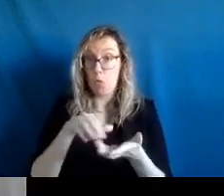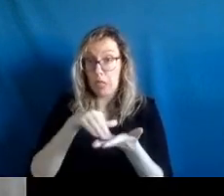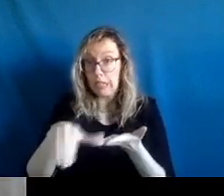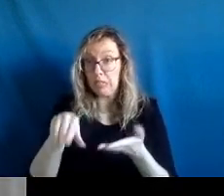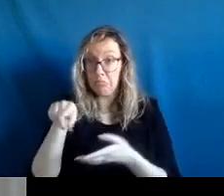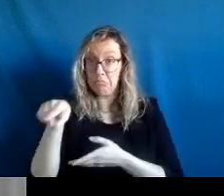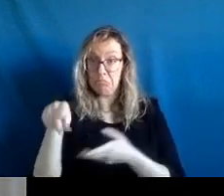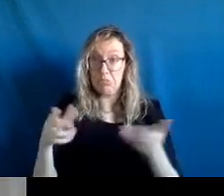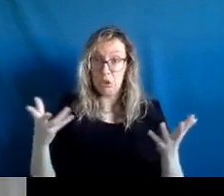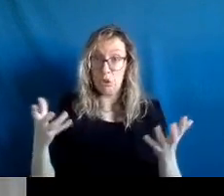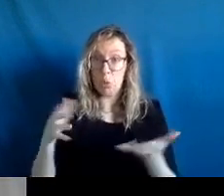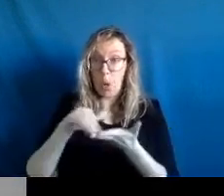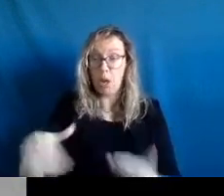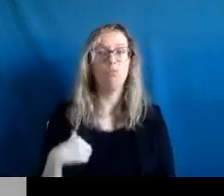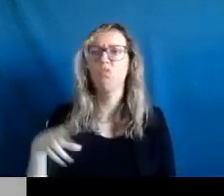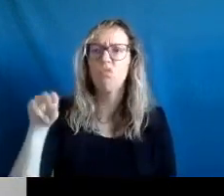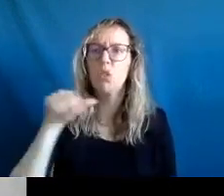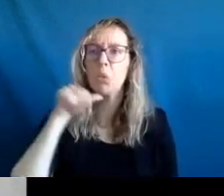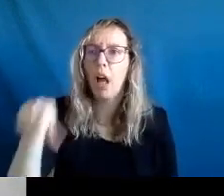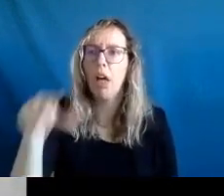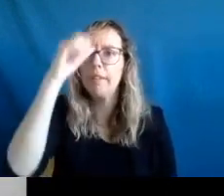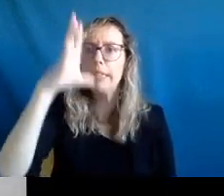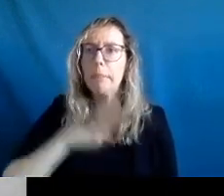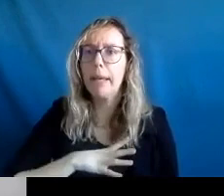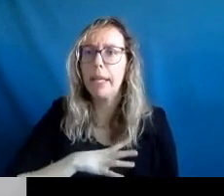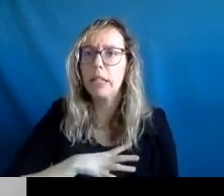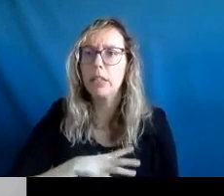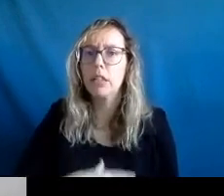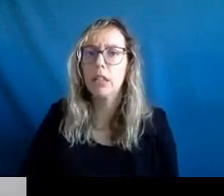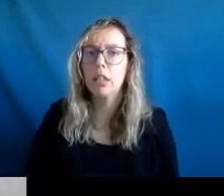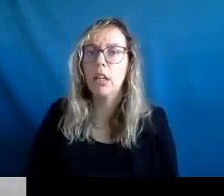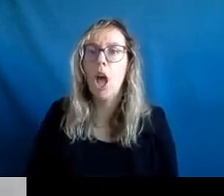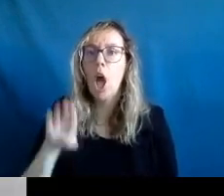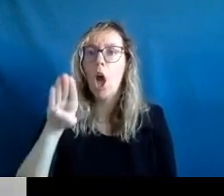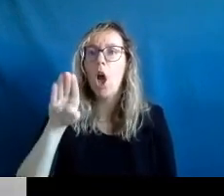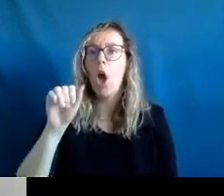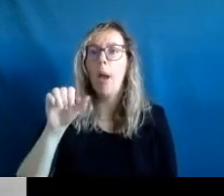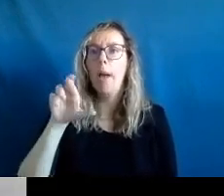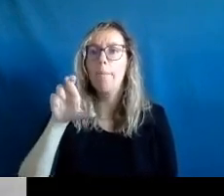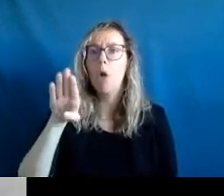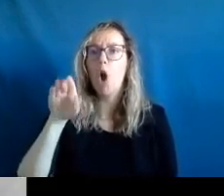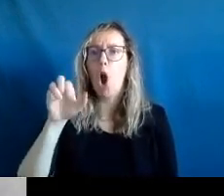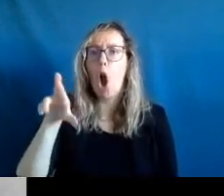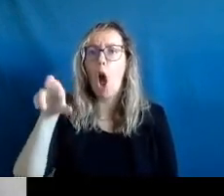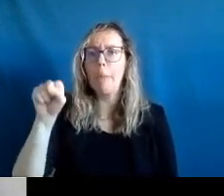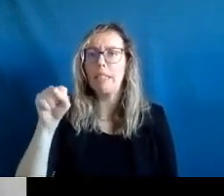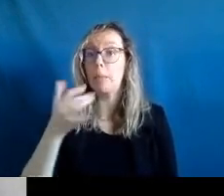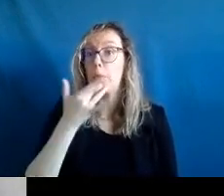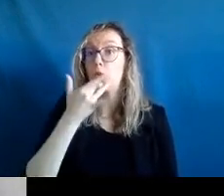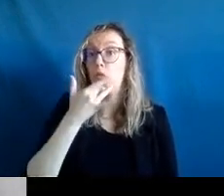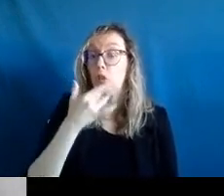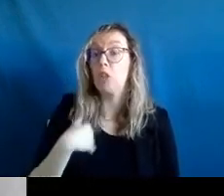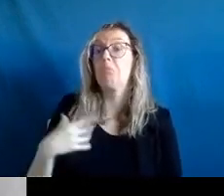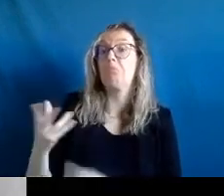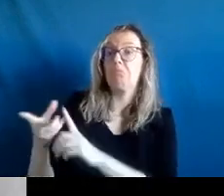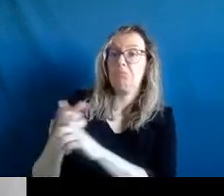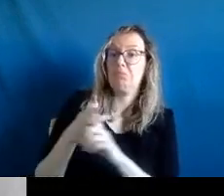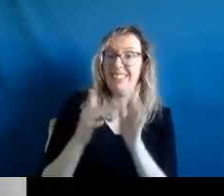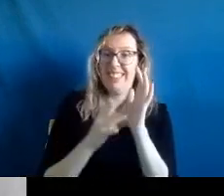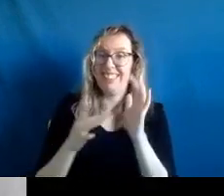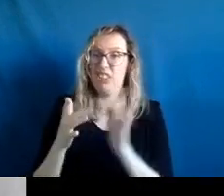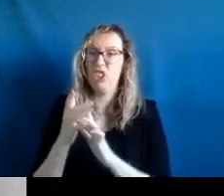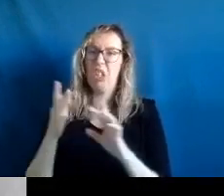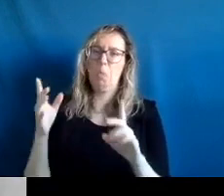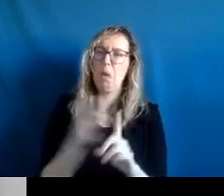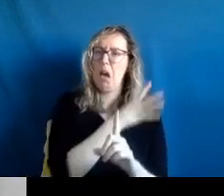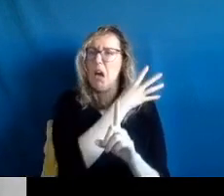"Not this man. Give us Barabbas." Then Pilate had Jesus taken and whipped. The soldiers twisted together a crown of thorns